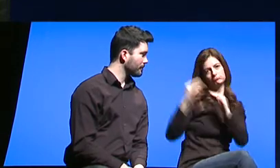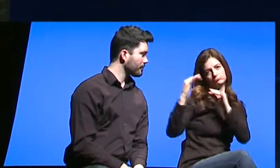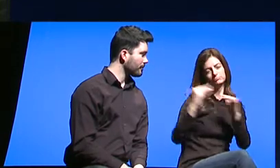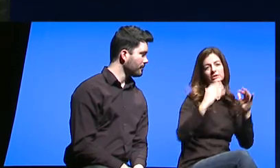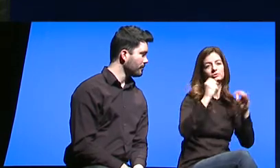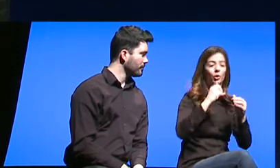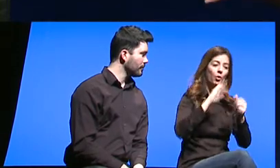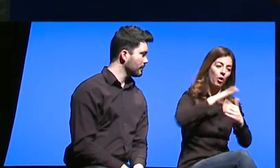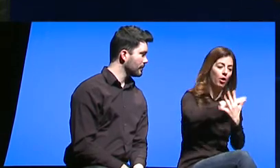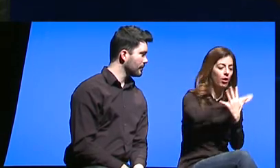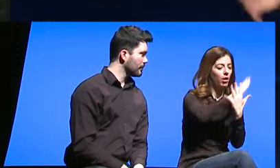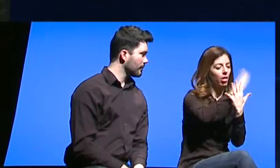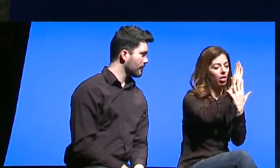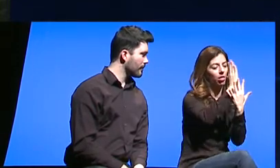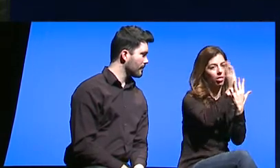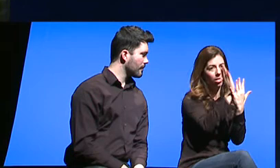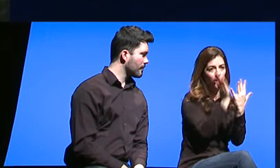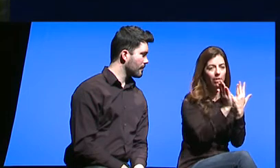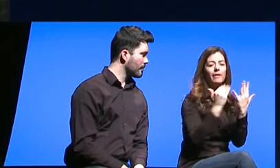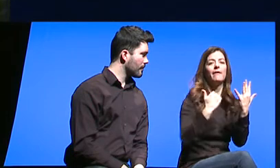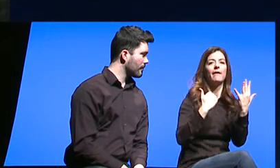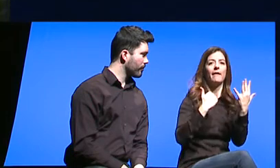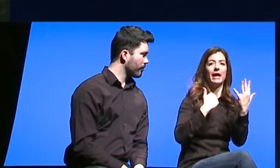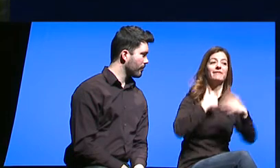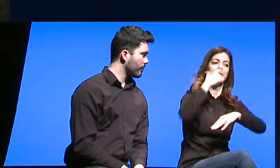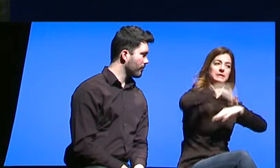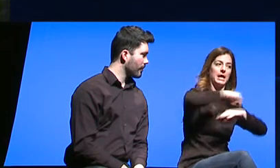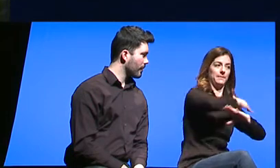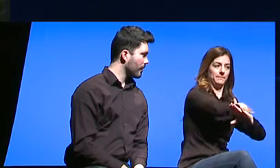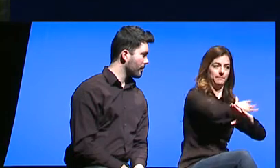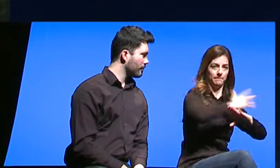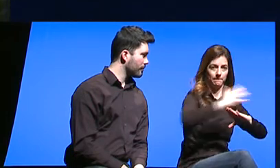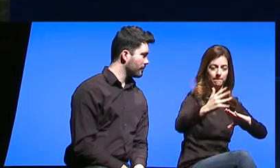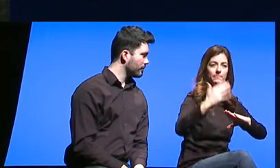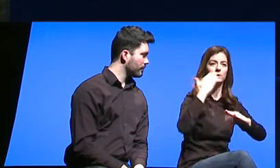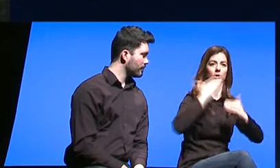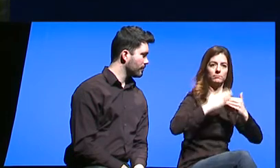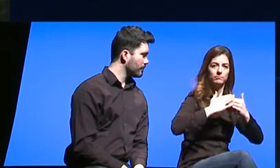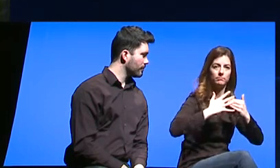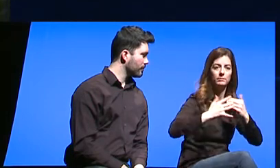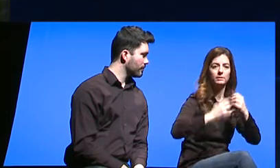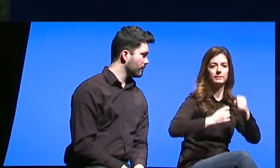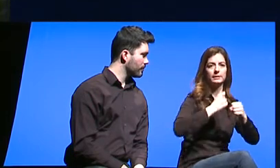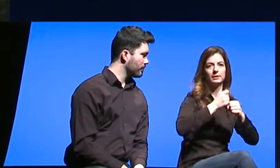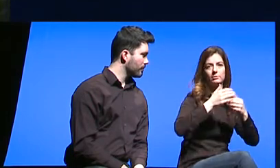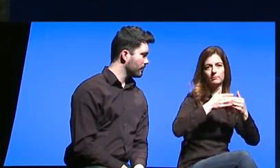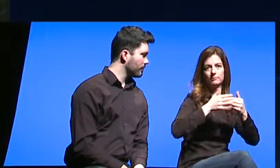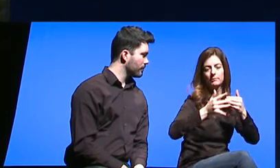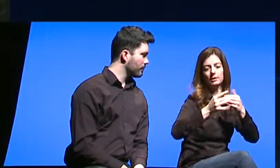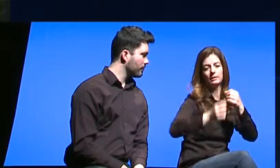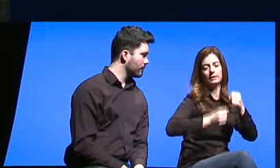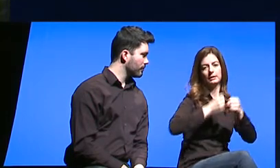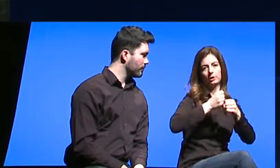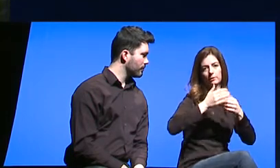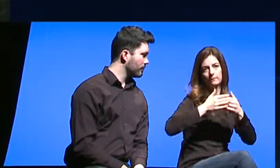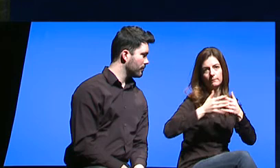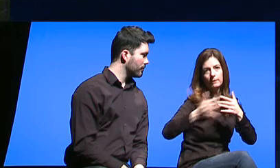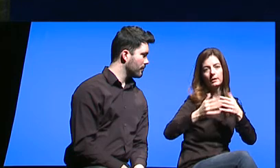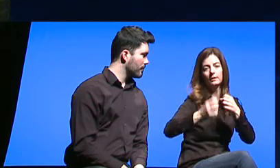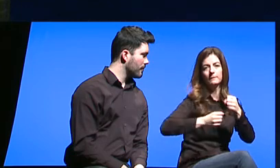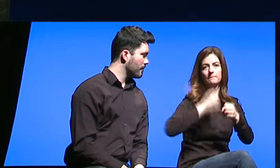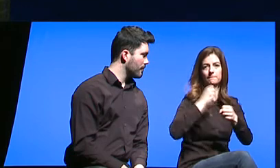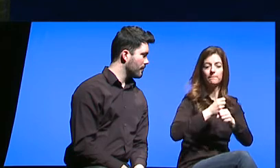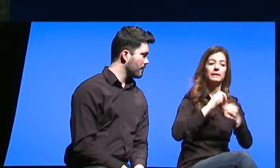like this. They're all told chronologically. They all have this kind of intro section, which we call like a name game or a historical section.